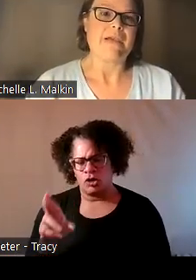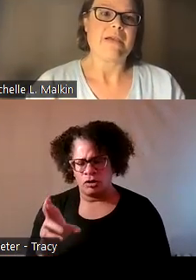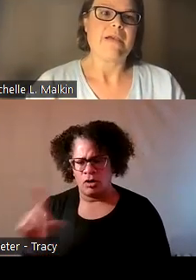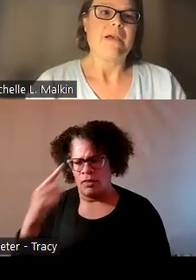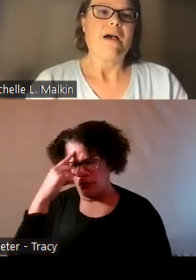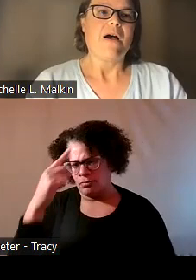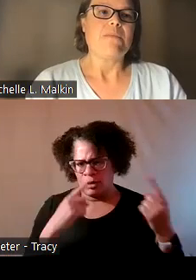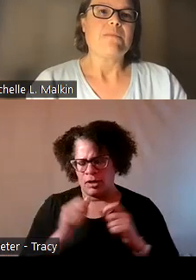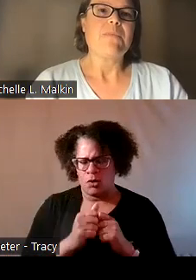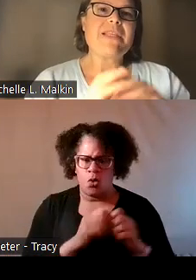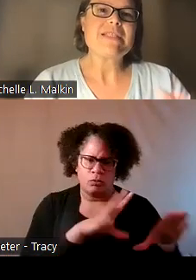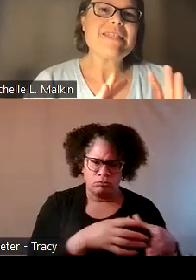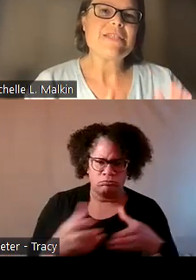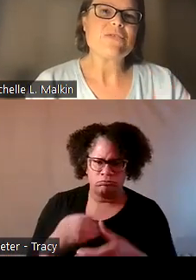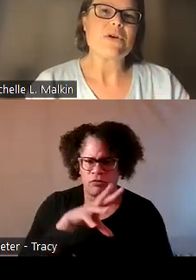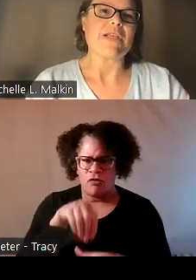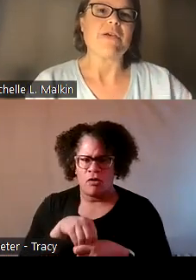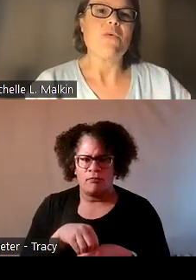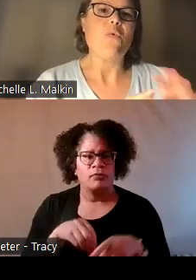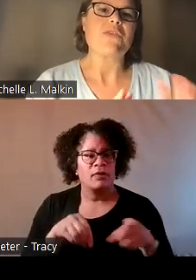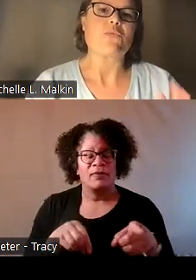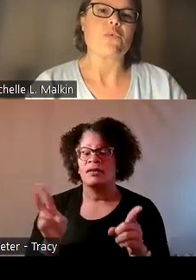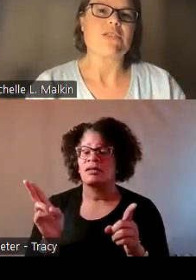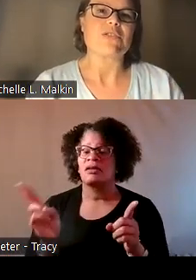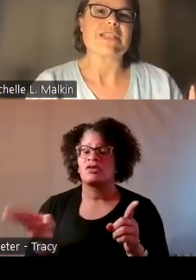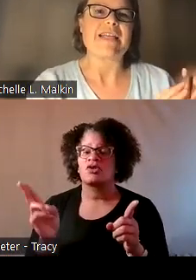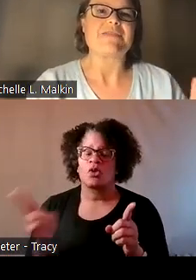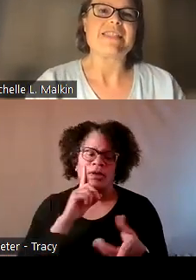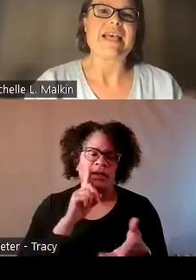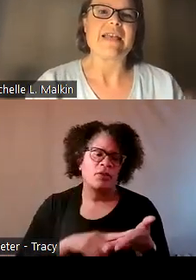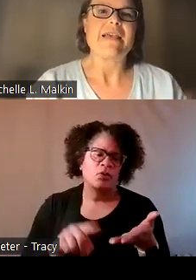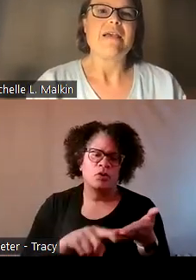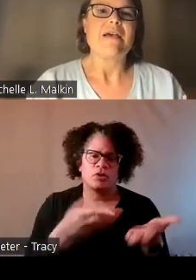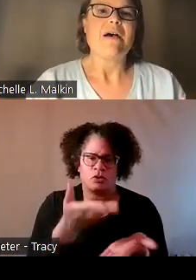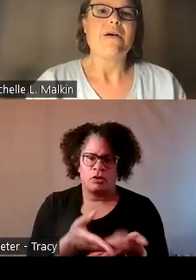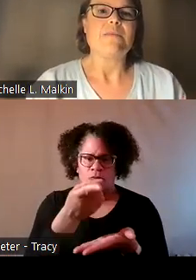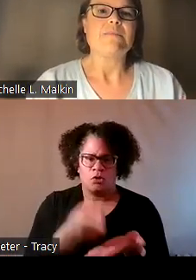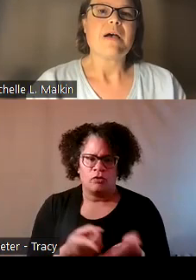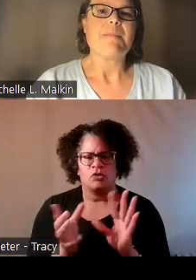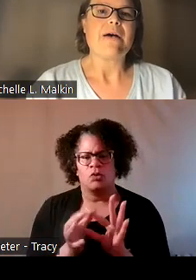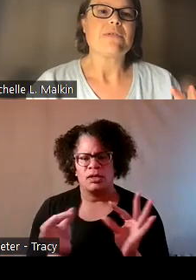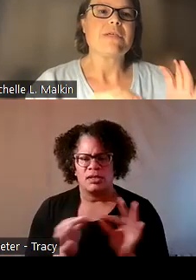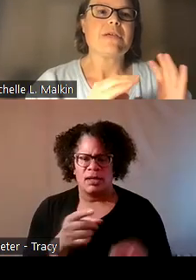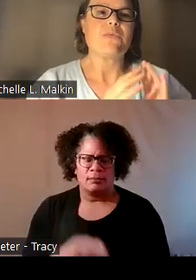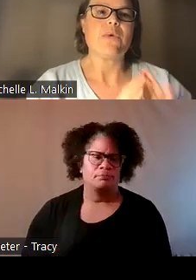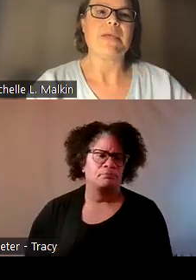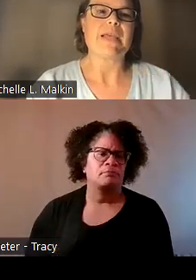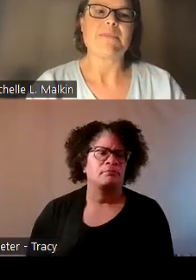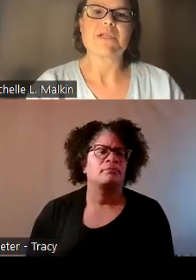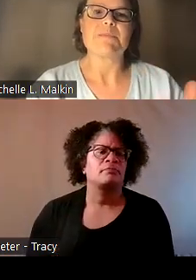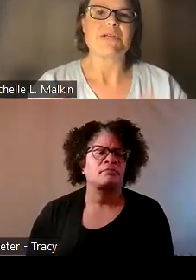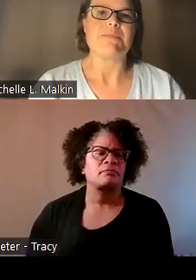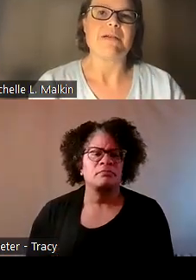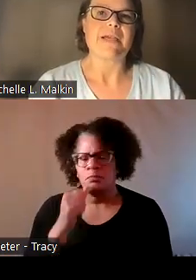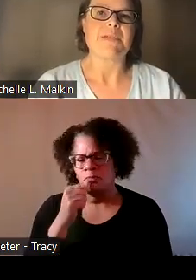gameplay. But this is historically what the research has kind of said about women